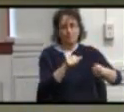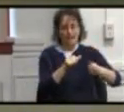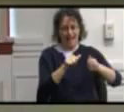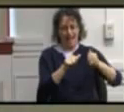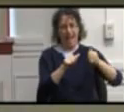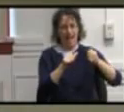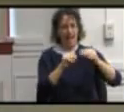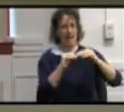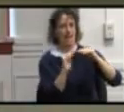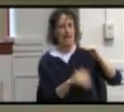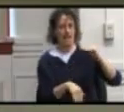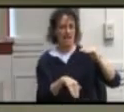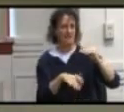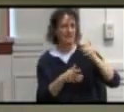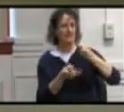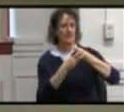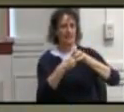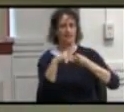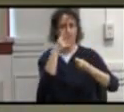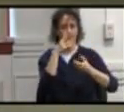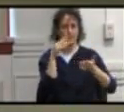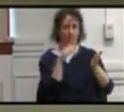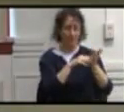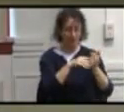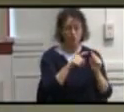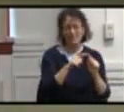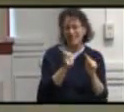is about $500 for the trailer.